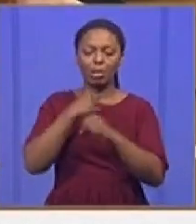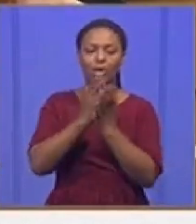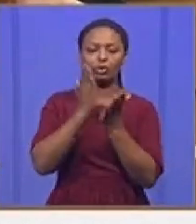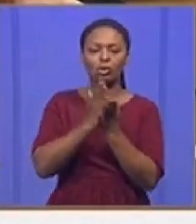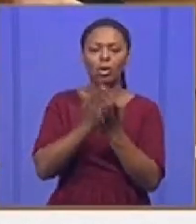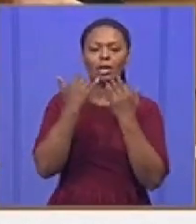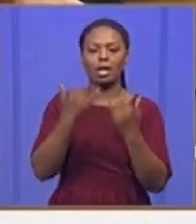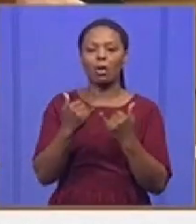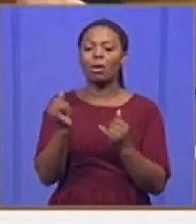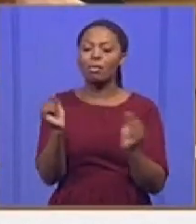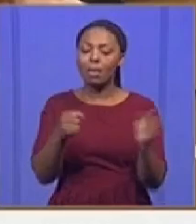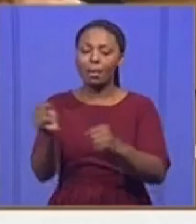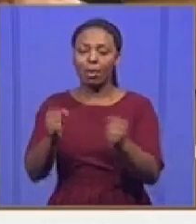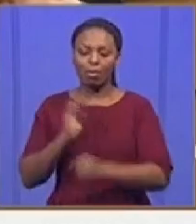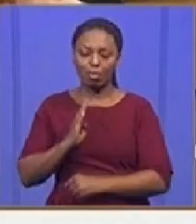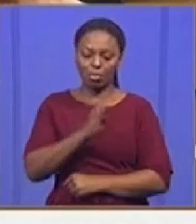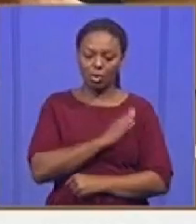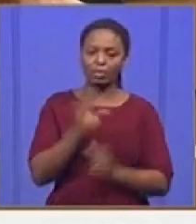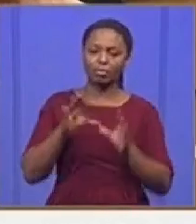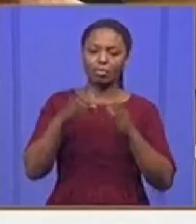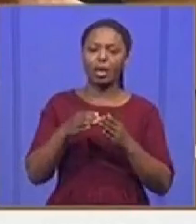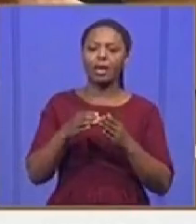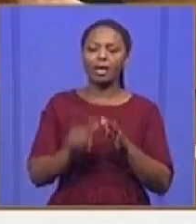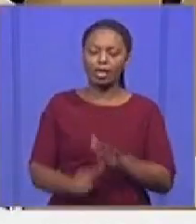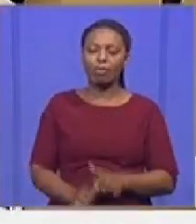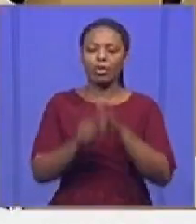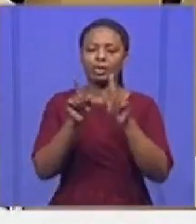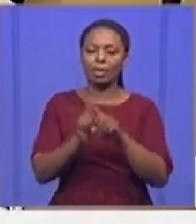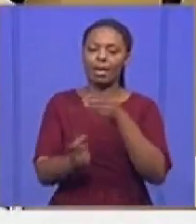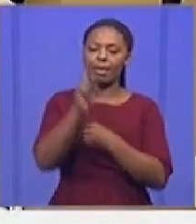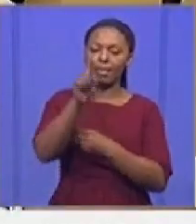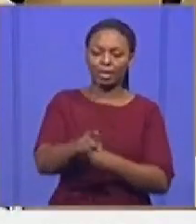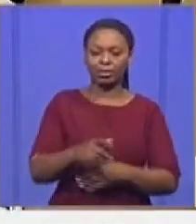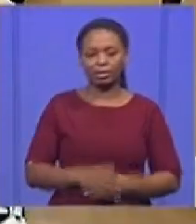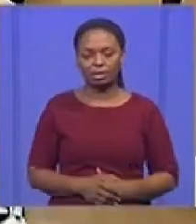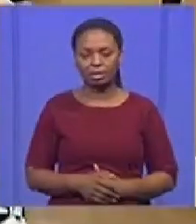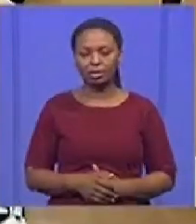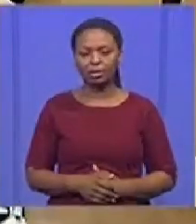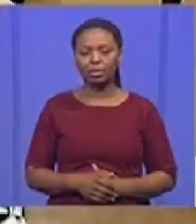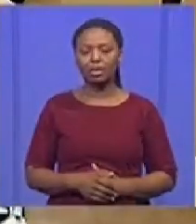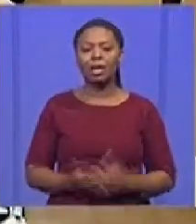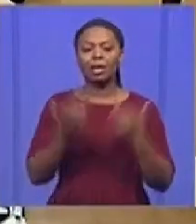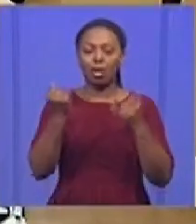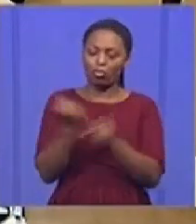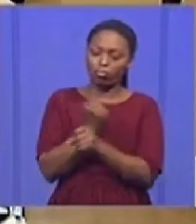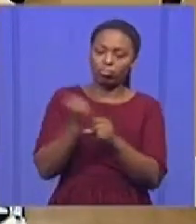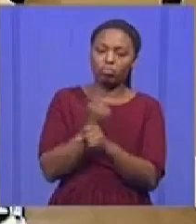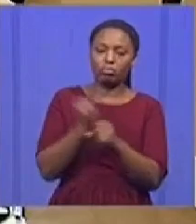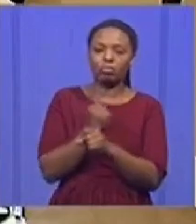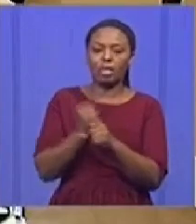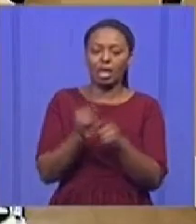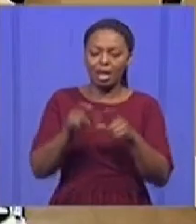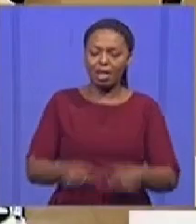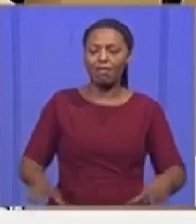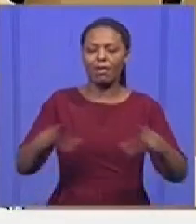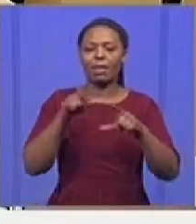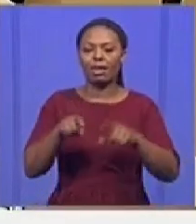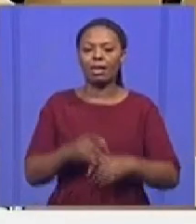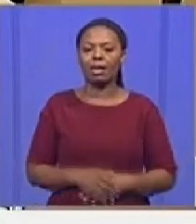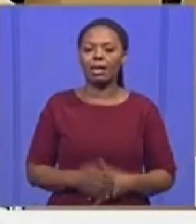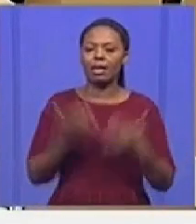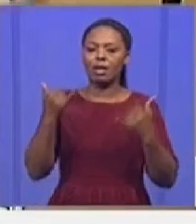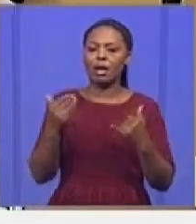gore go thapiwa gono go botlhokwa go a diragala. The biggest indictment is that at an operational level, you can't seem to